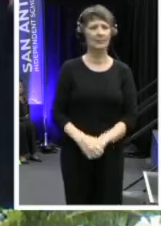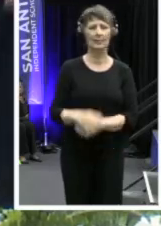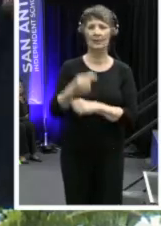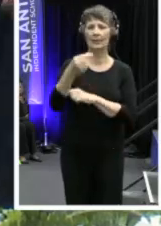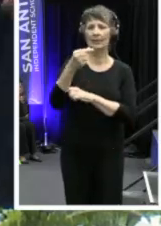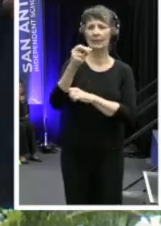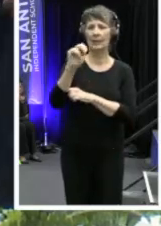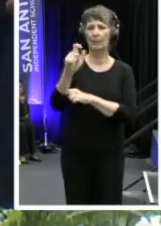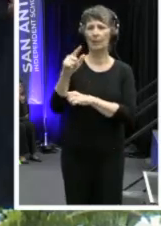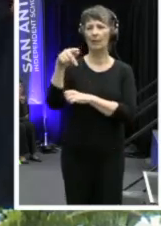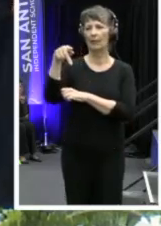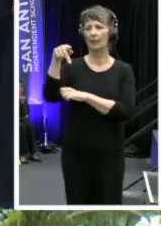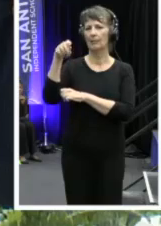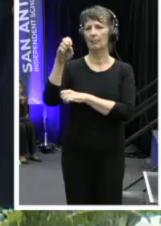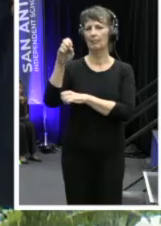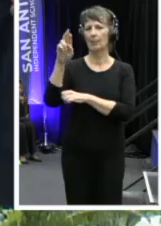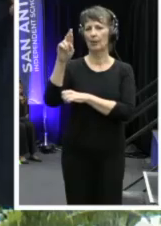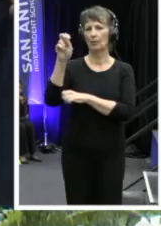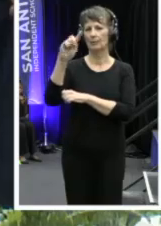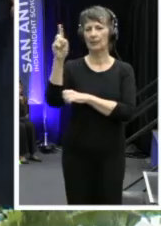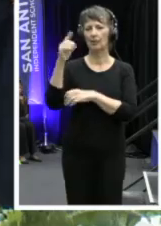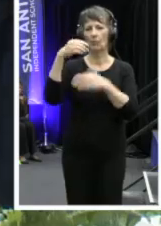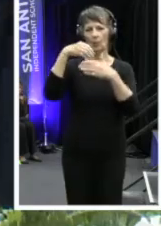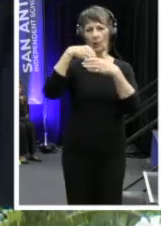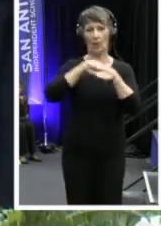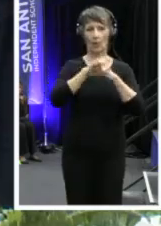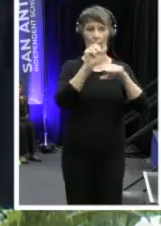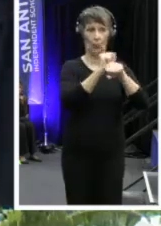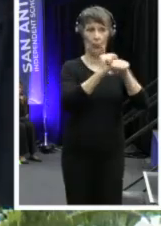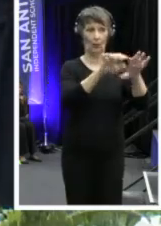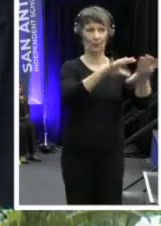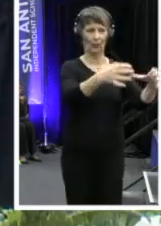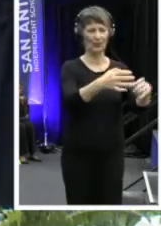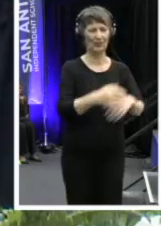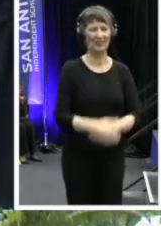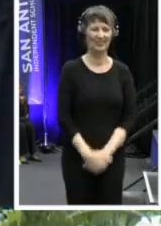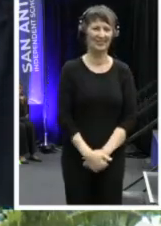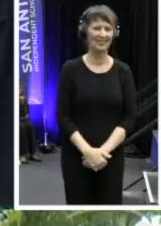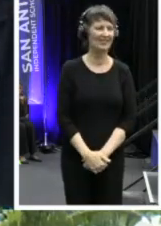Gabriel E. Perez will be entering the workforce.